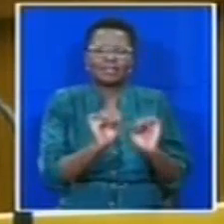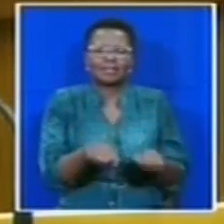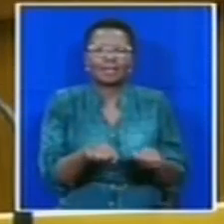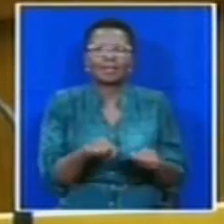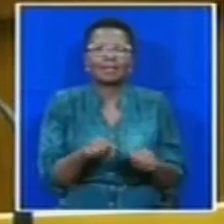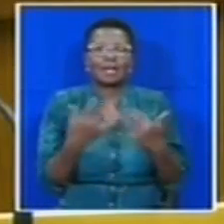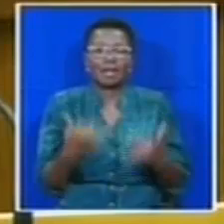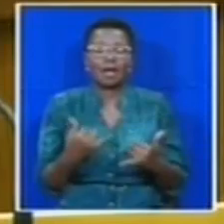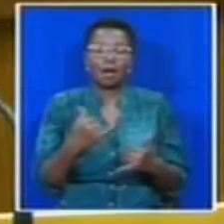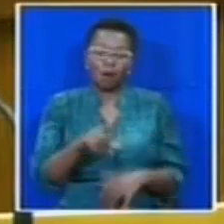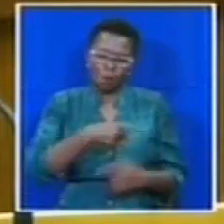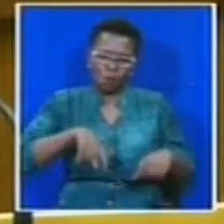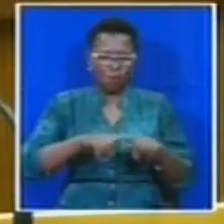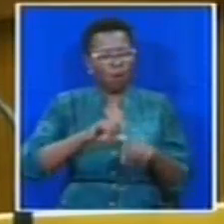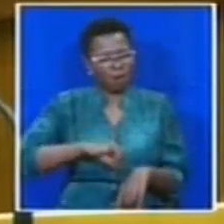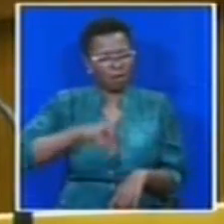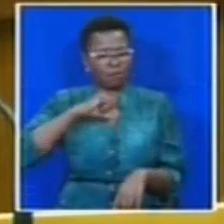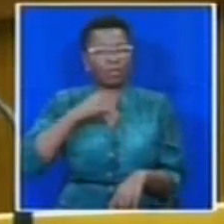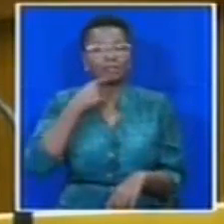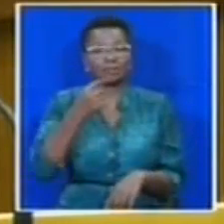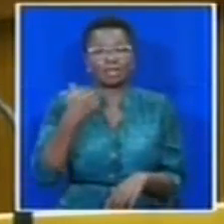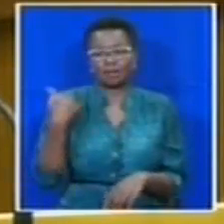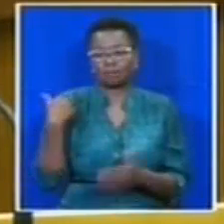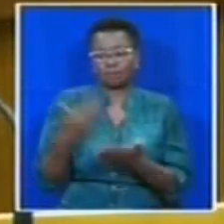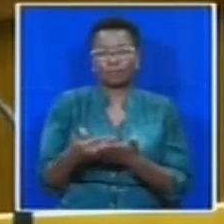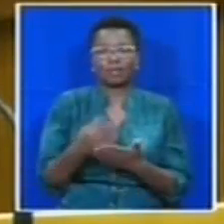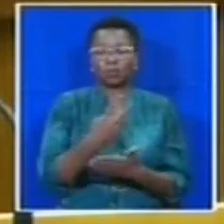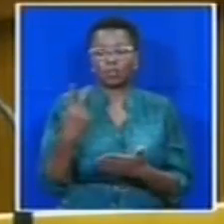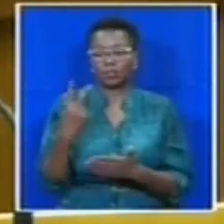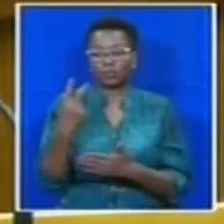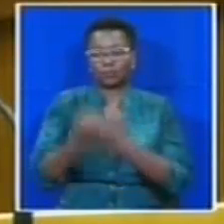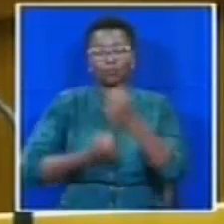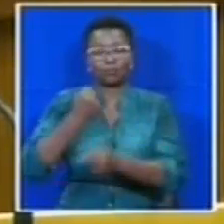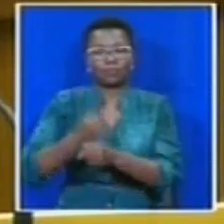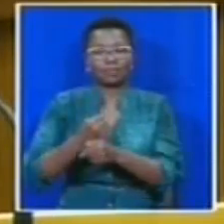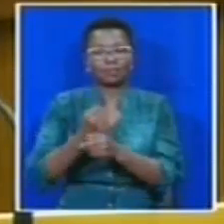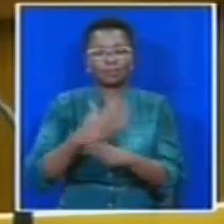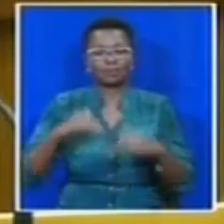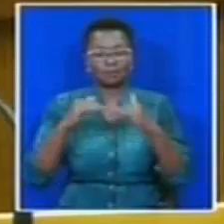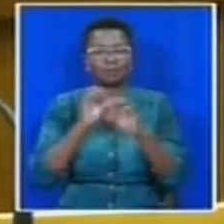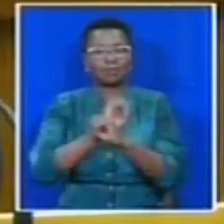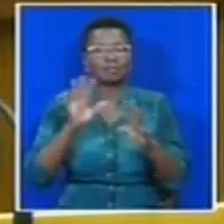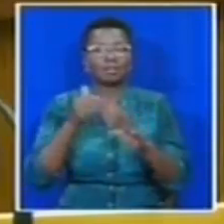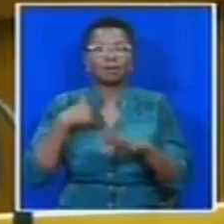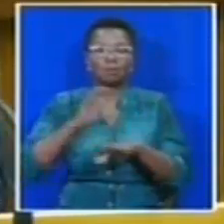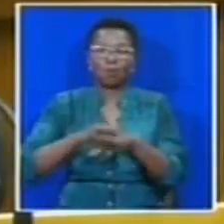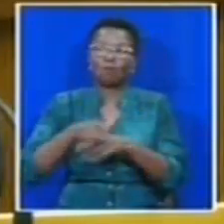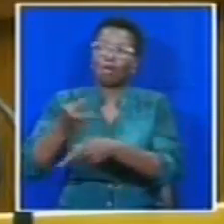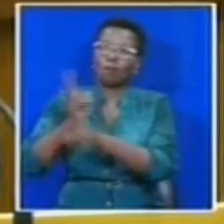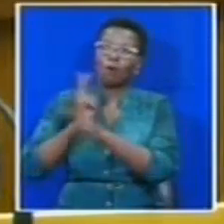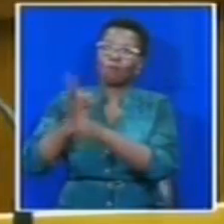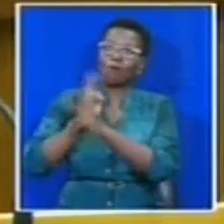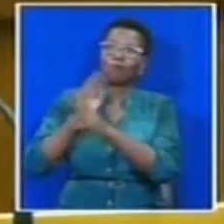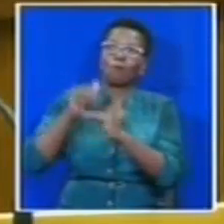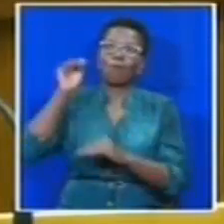proudest things we can say about the last 22 years of our democracy is that we never went to anybody for handouts as a country.